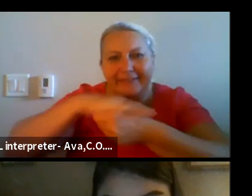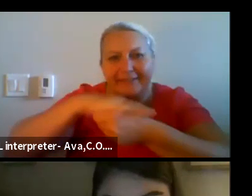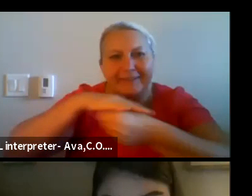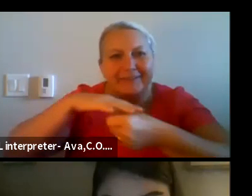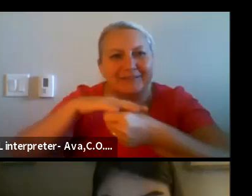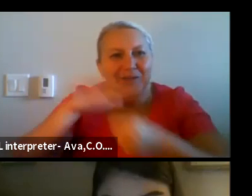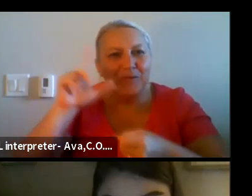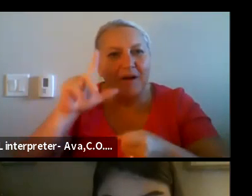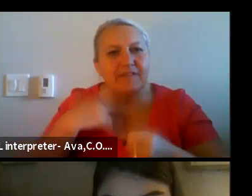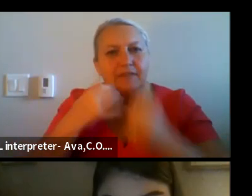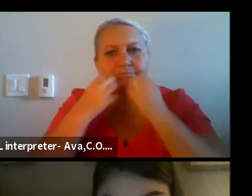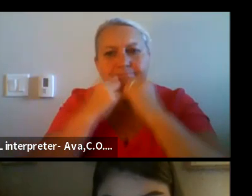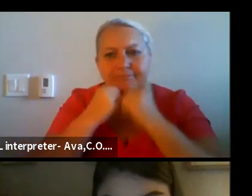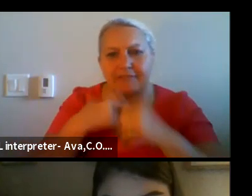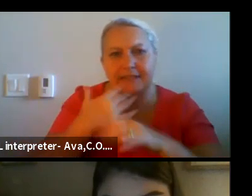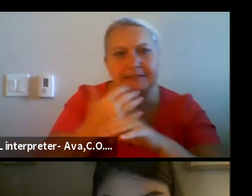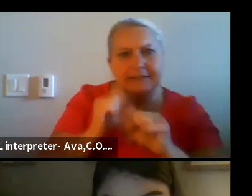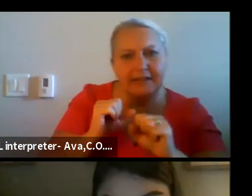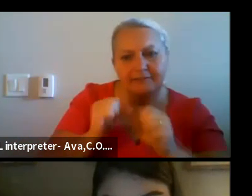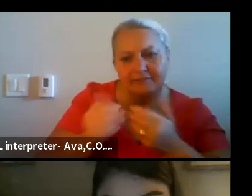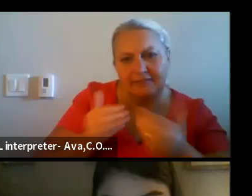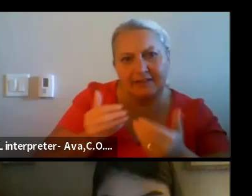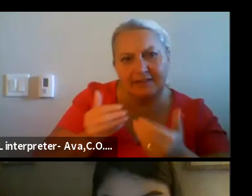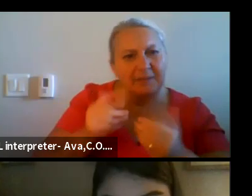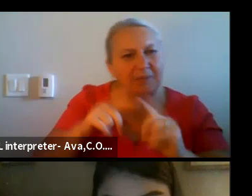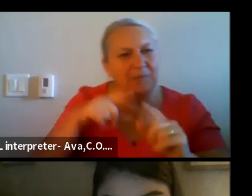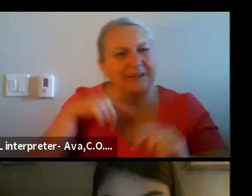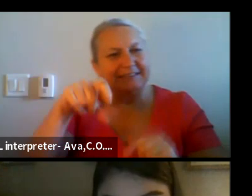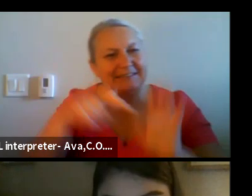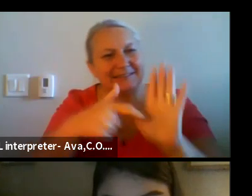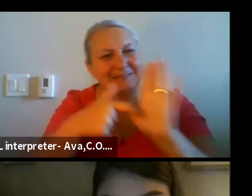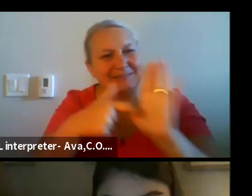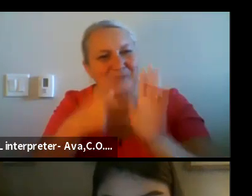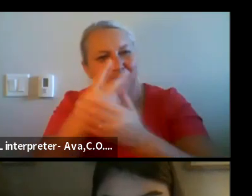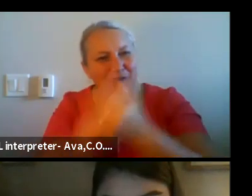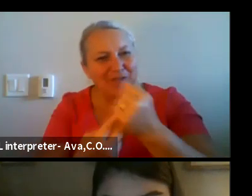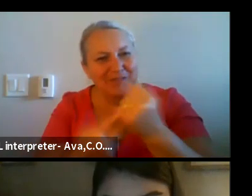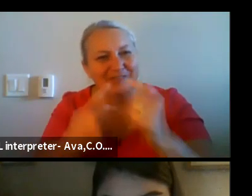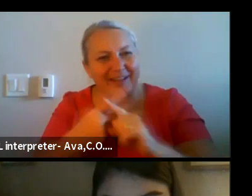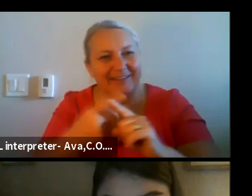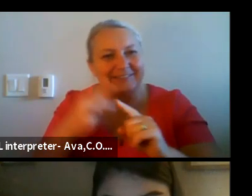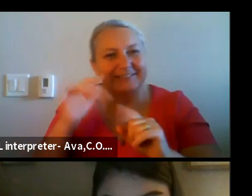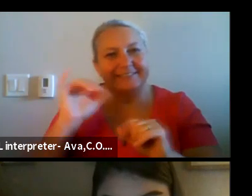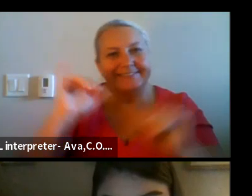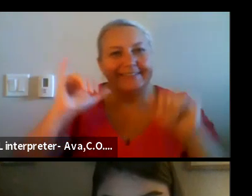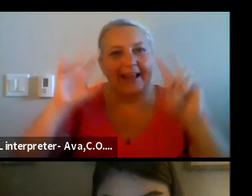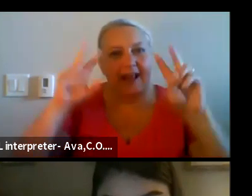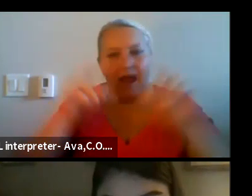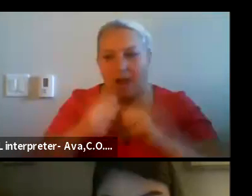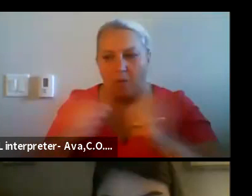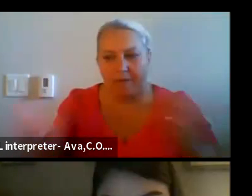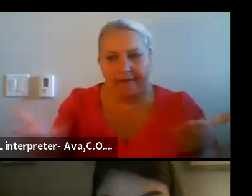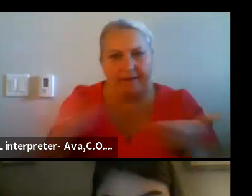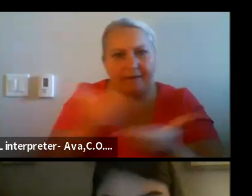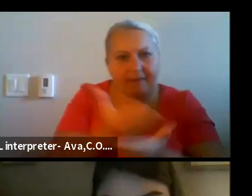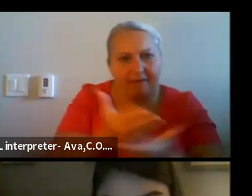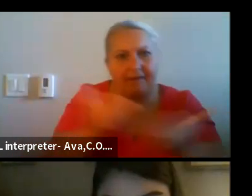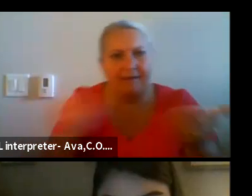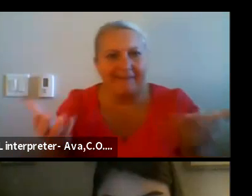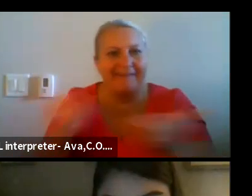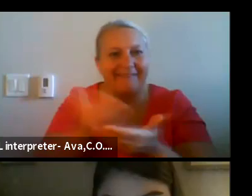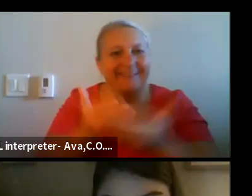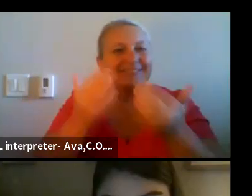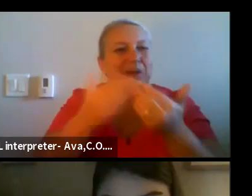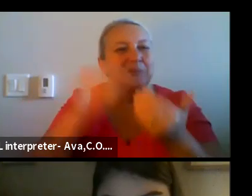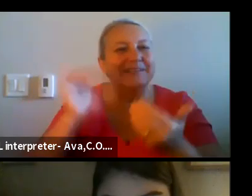we need both. It's the dance, right? And I think maybe, let me